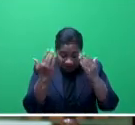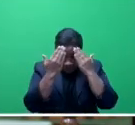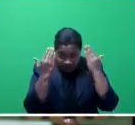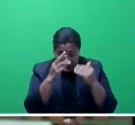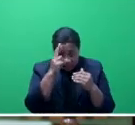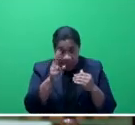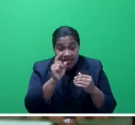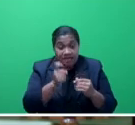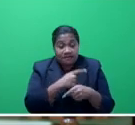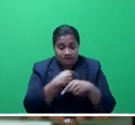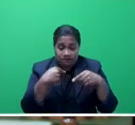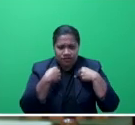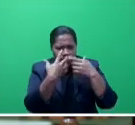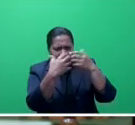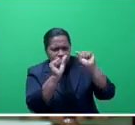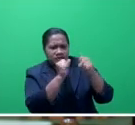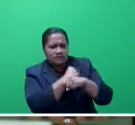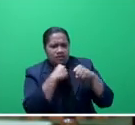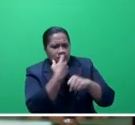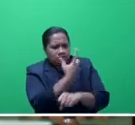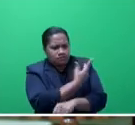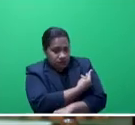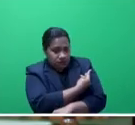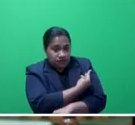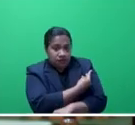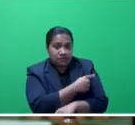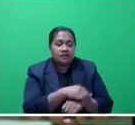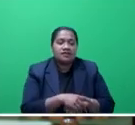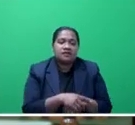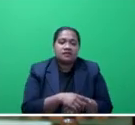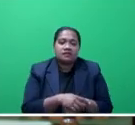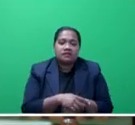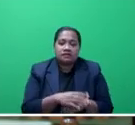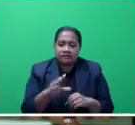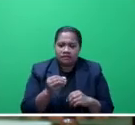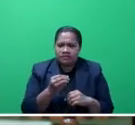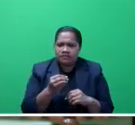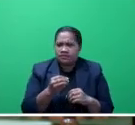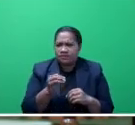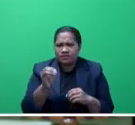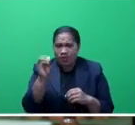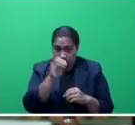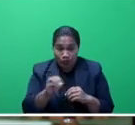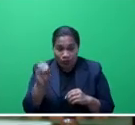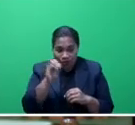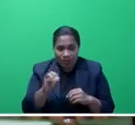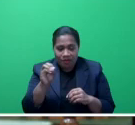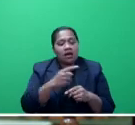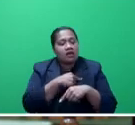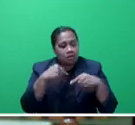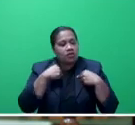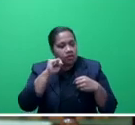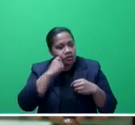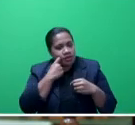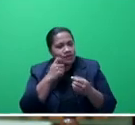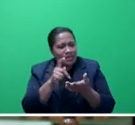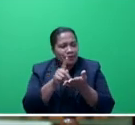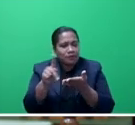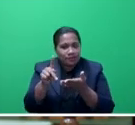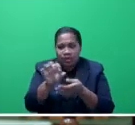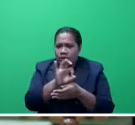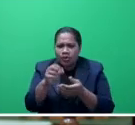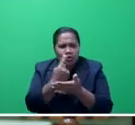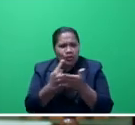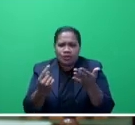achieve our vaccine target by the 31 October deadline, we will be in an excellent position to not only welcome